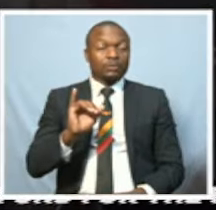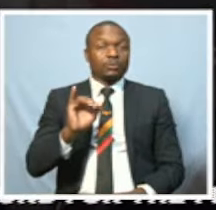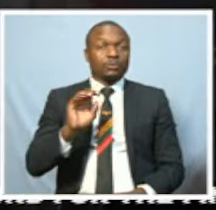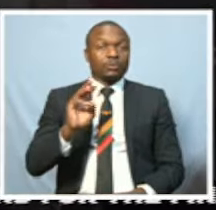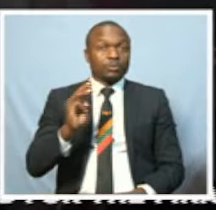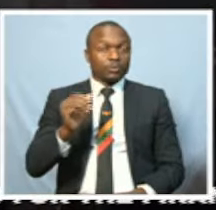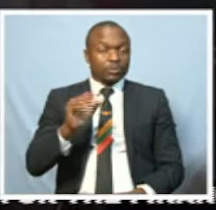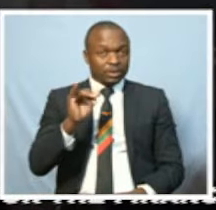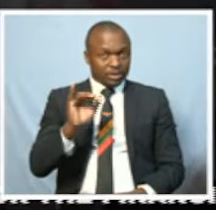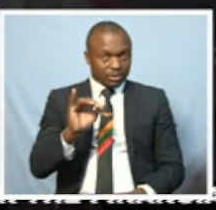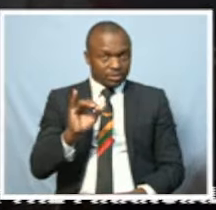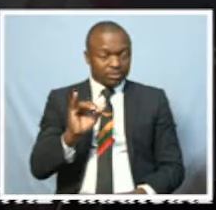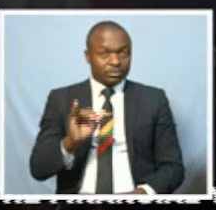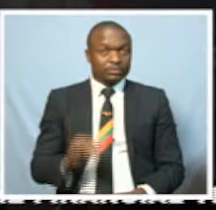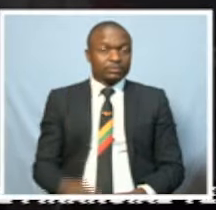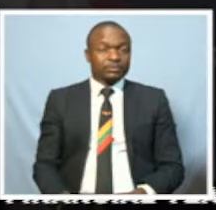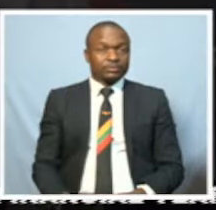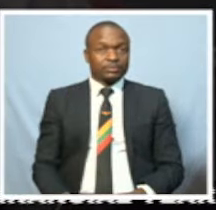What do you call that